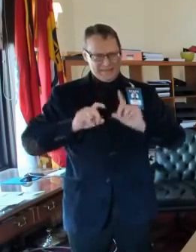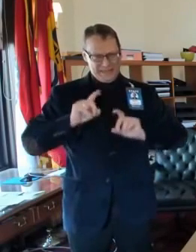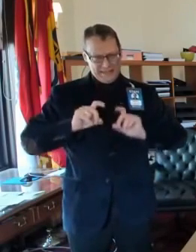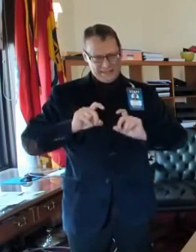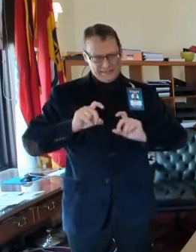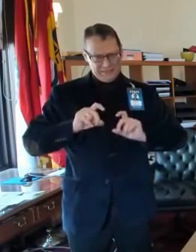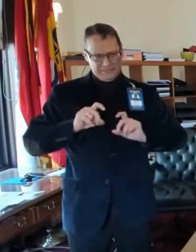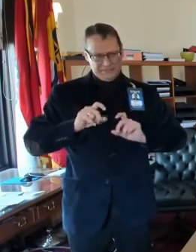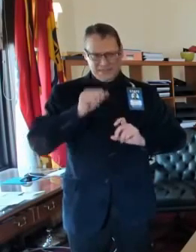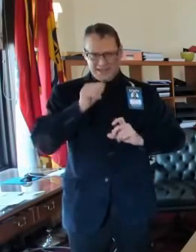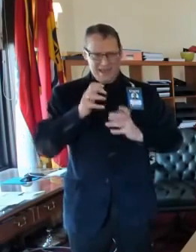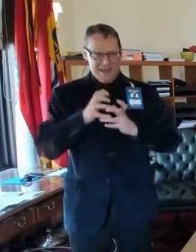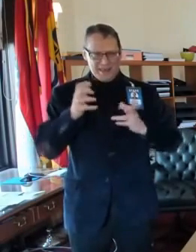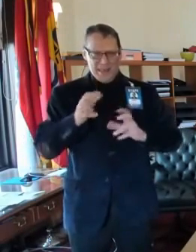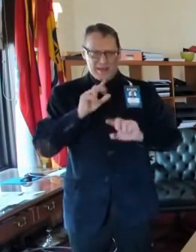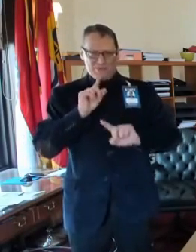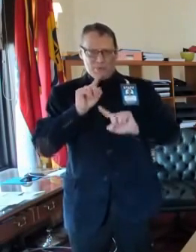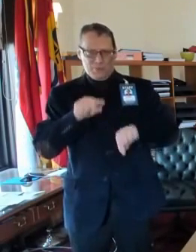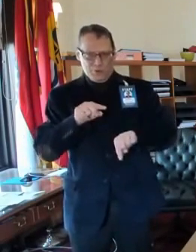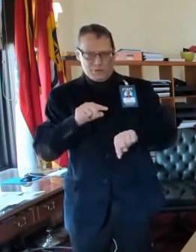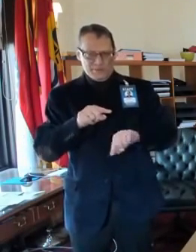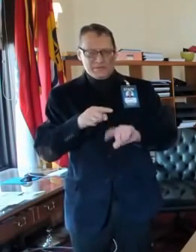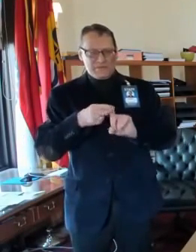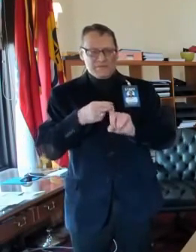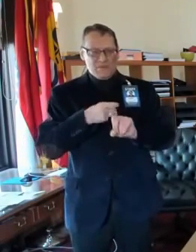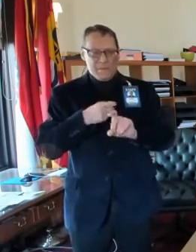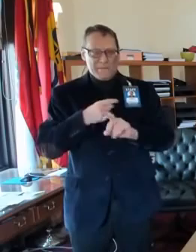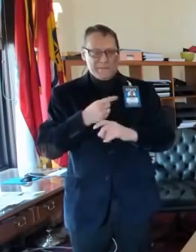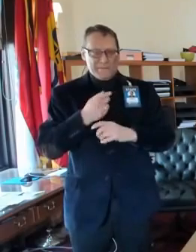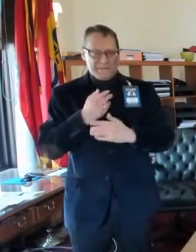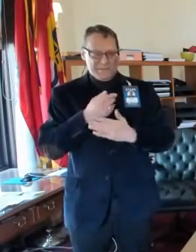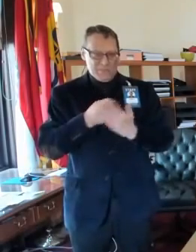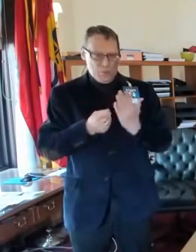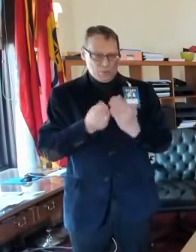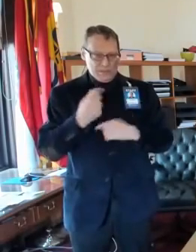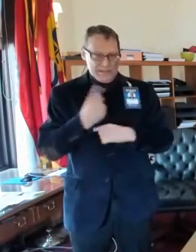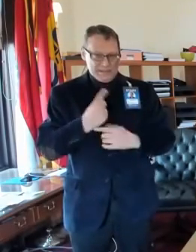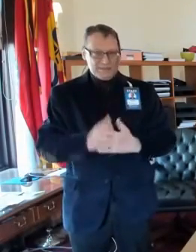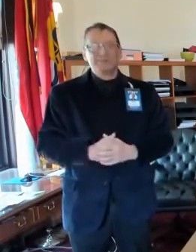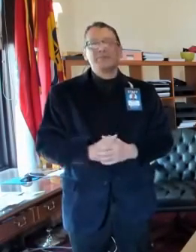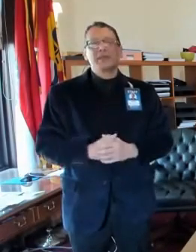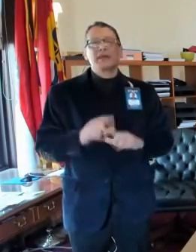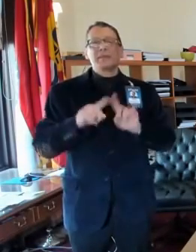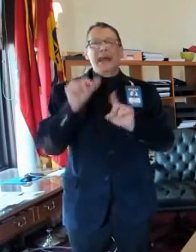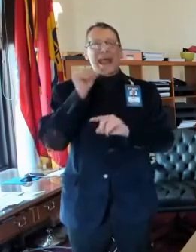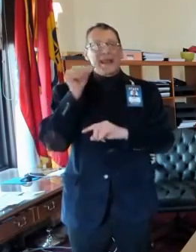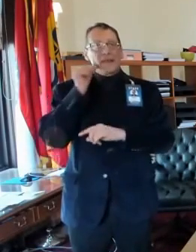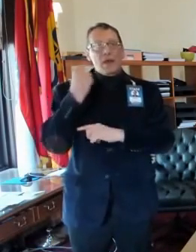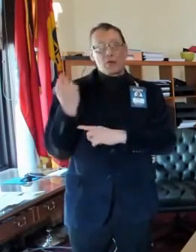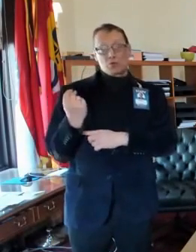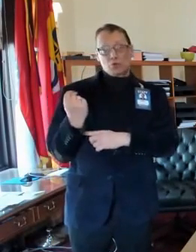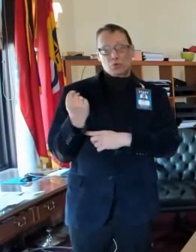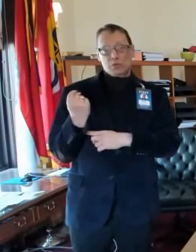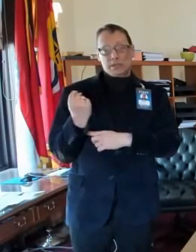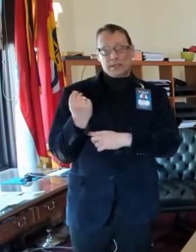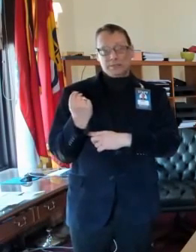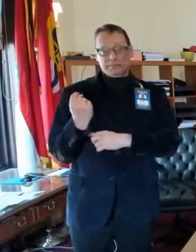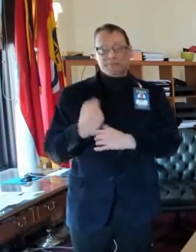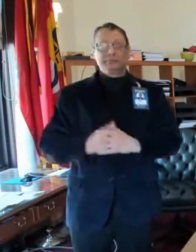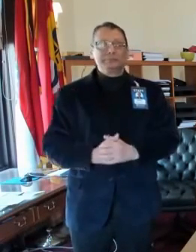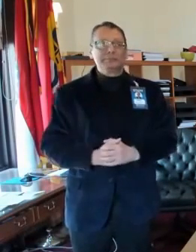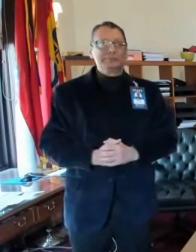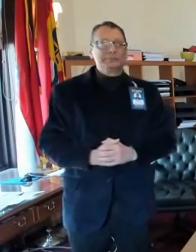done on those days for testing. So, but yesterday on Tuesday, the Tuesday after the